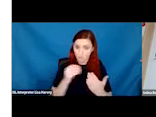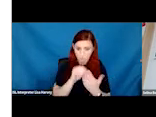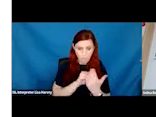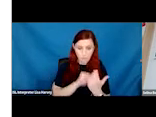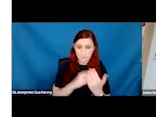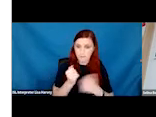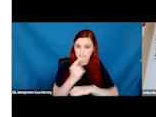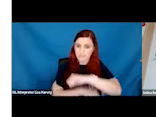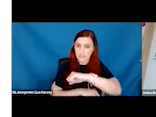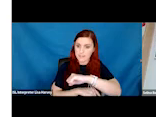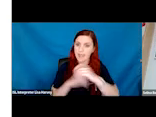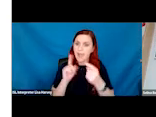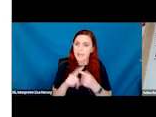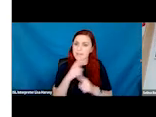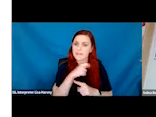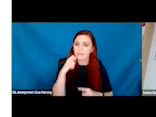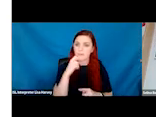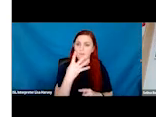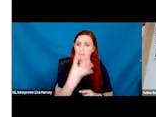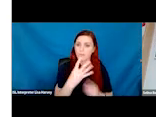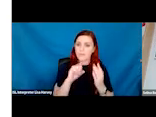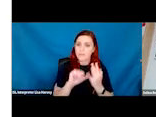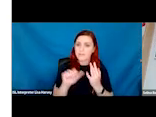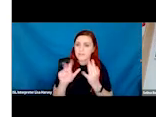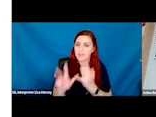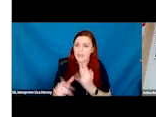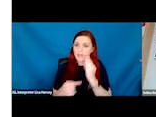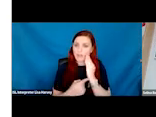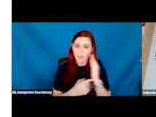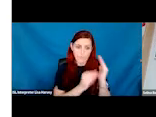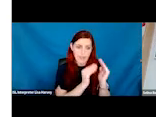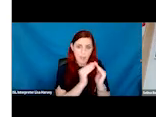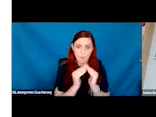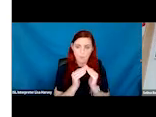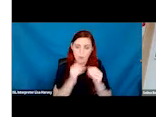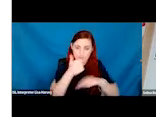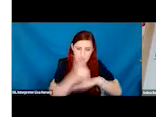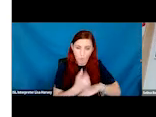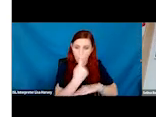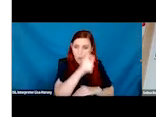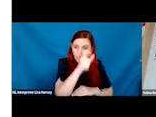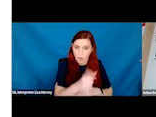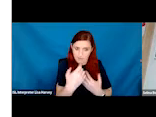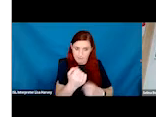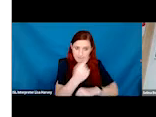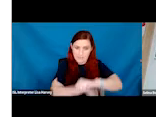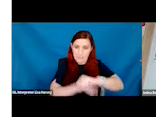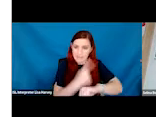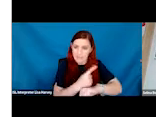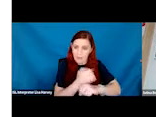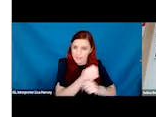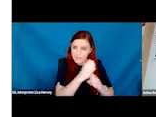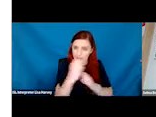there were 468,000 households with at least one disabled person. However, when you